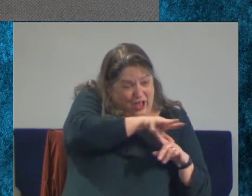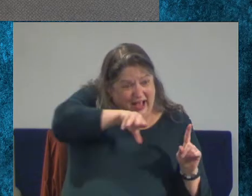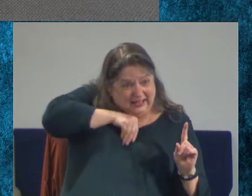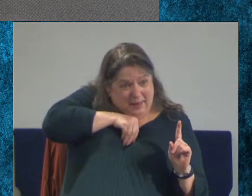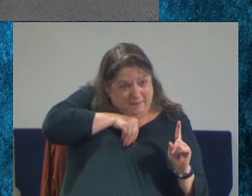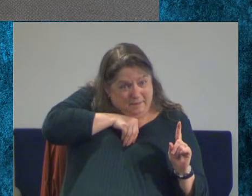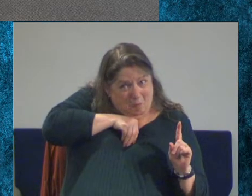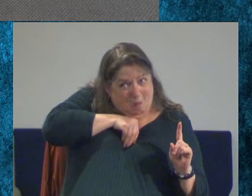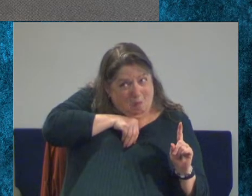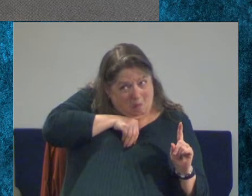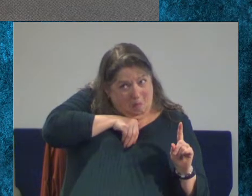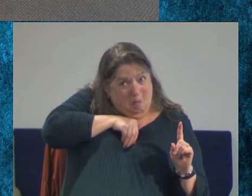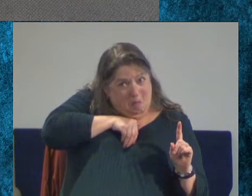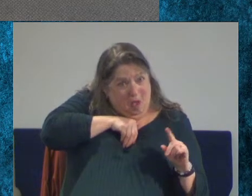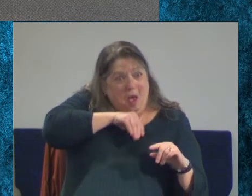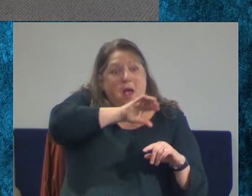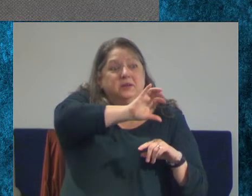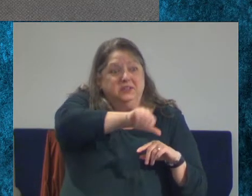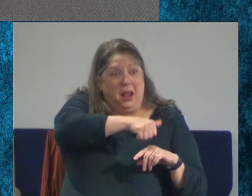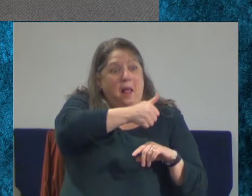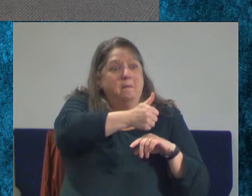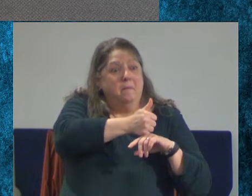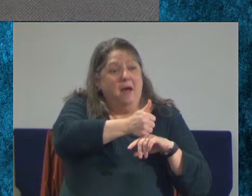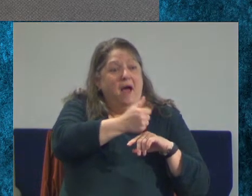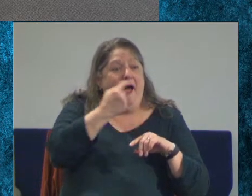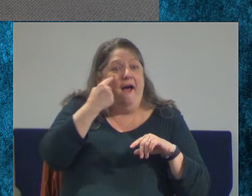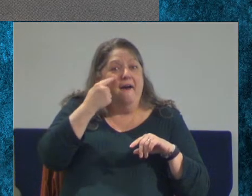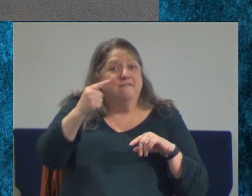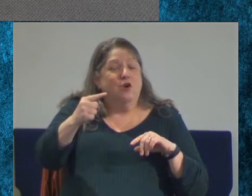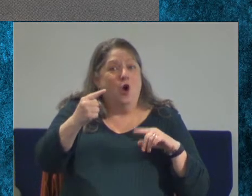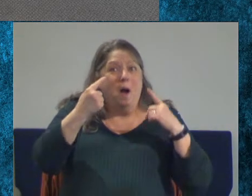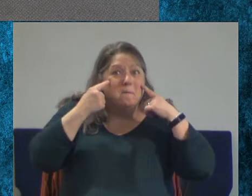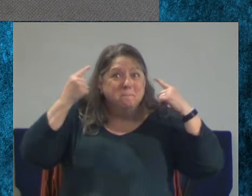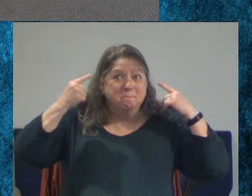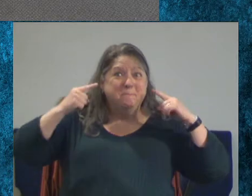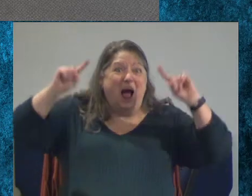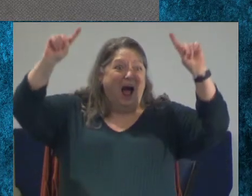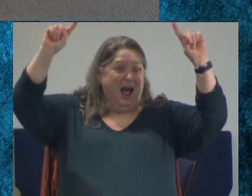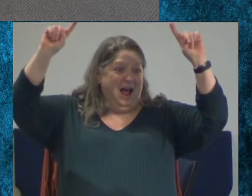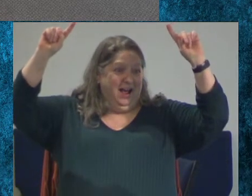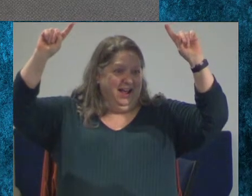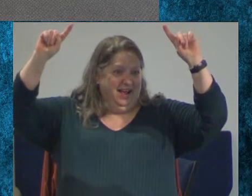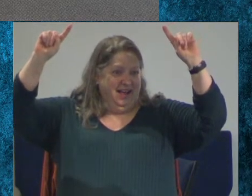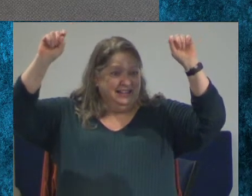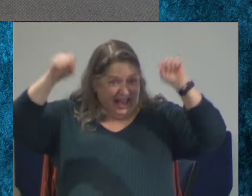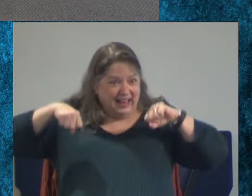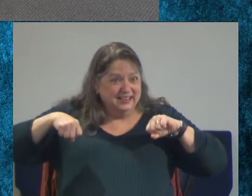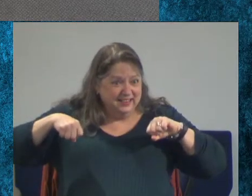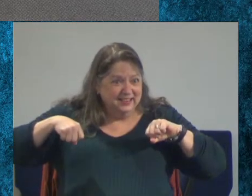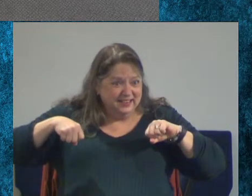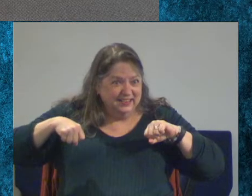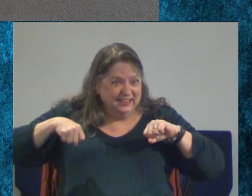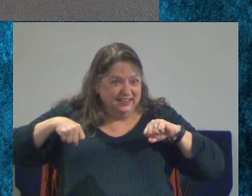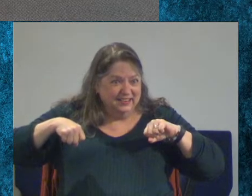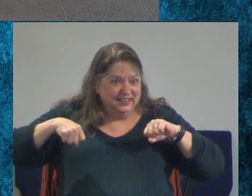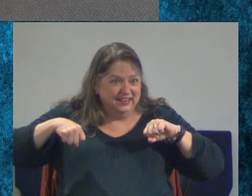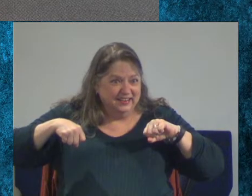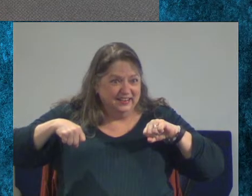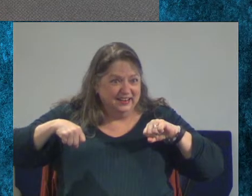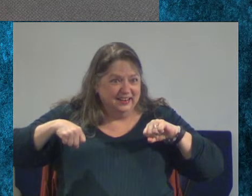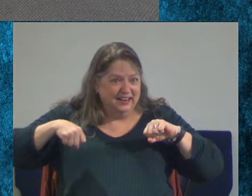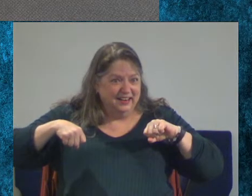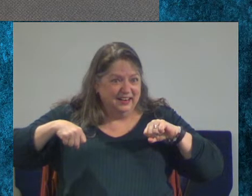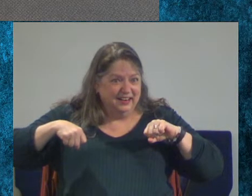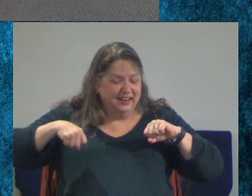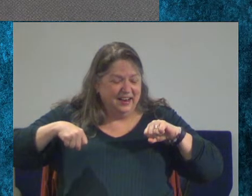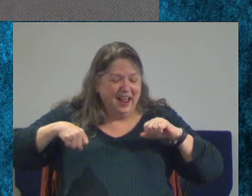the stage for Philemon being everything that God calls him to do, cover